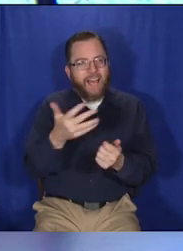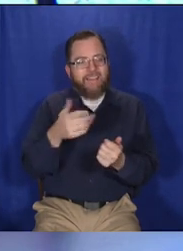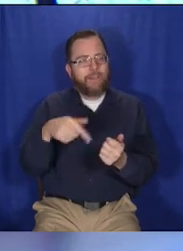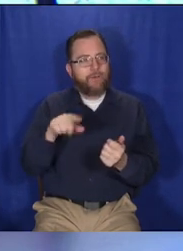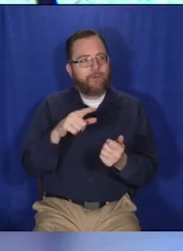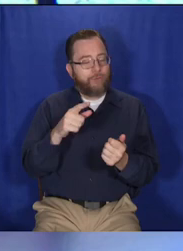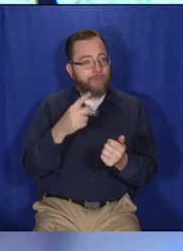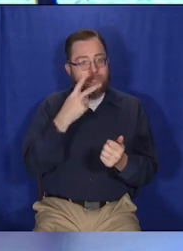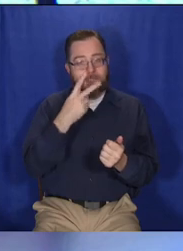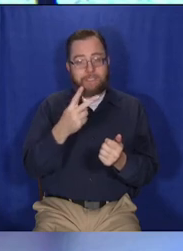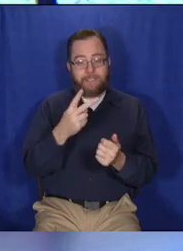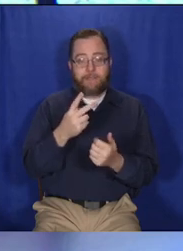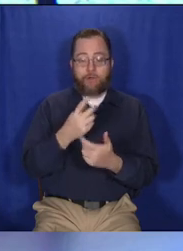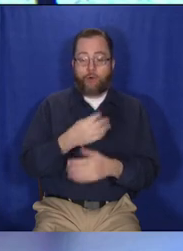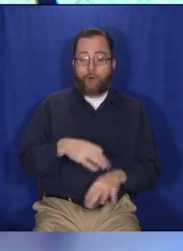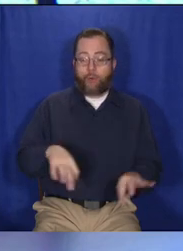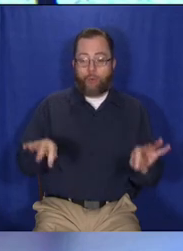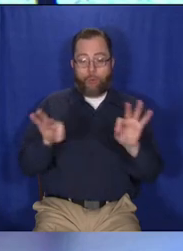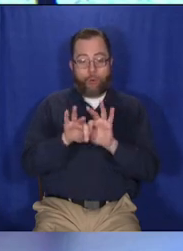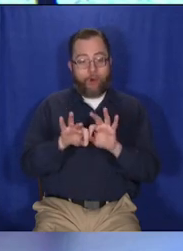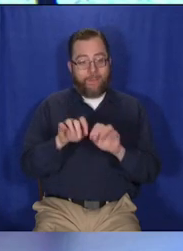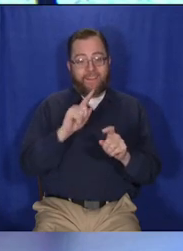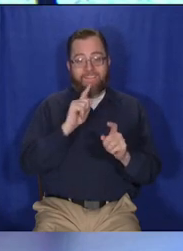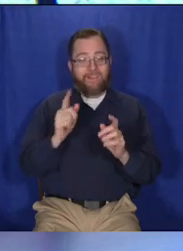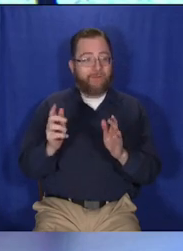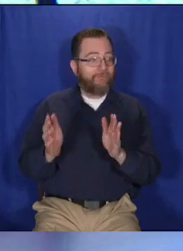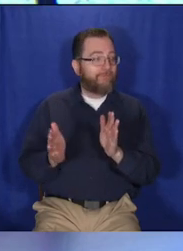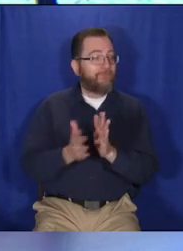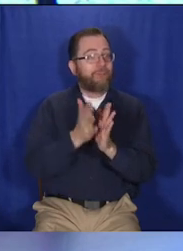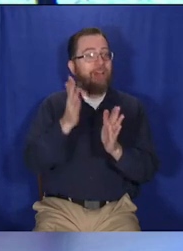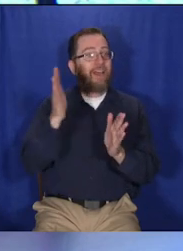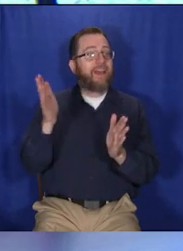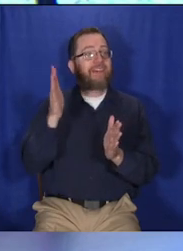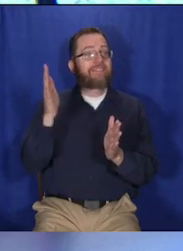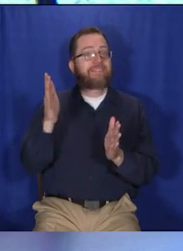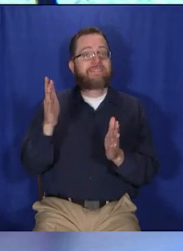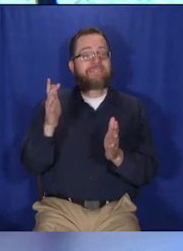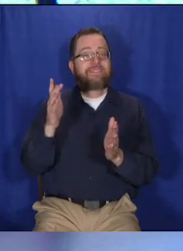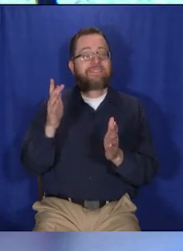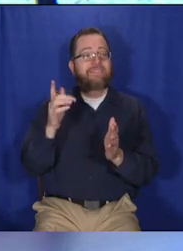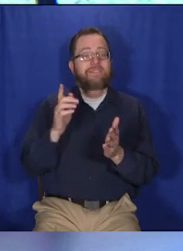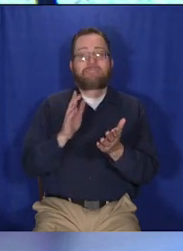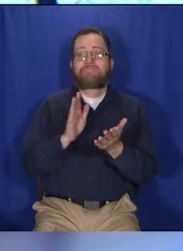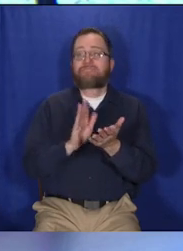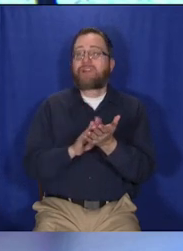worthy of praise, think about these things.